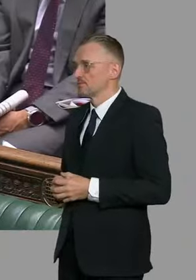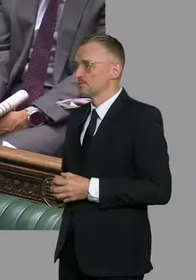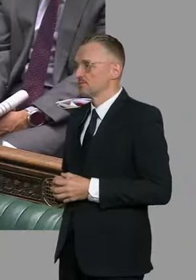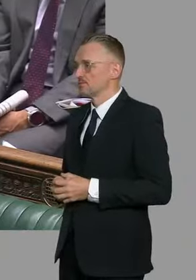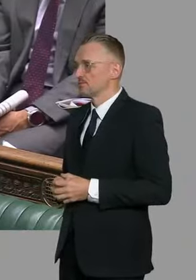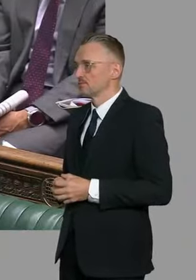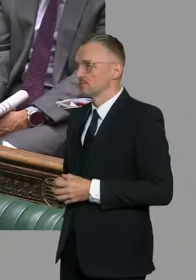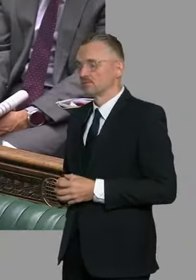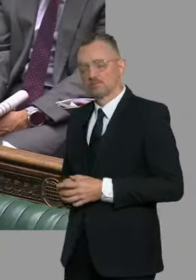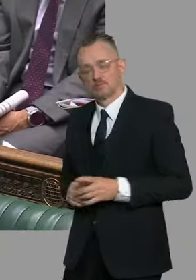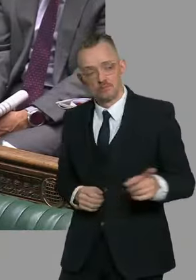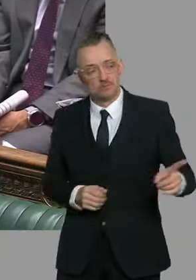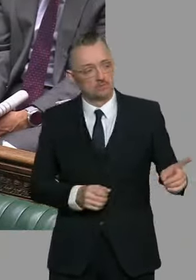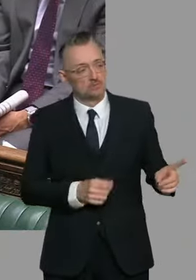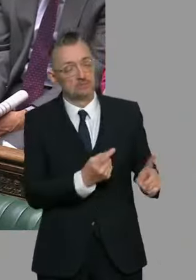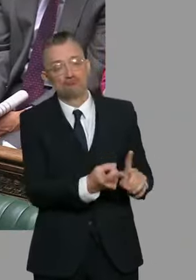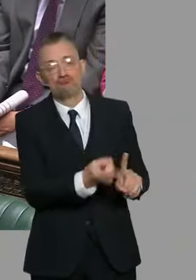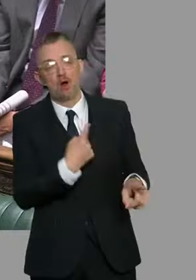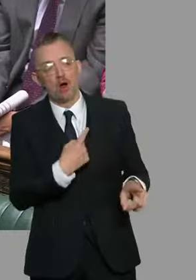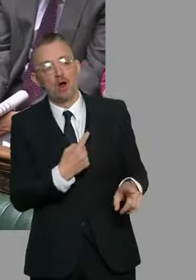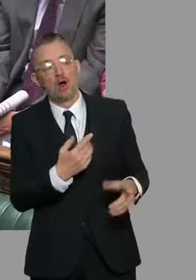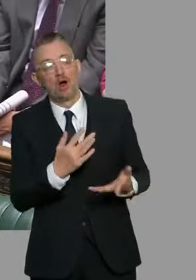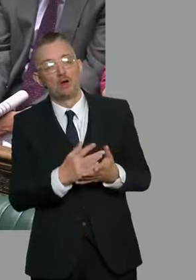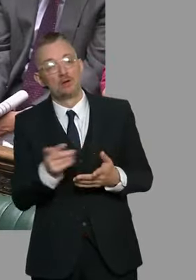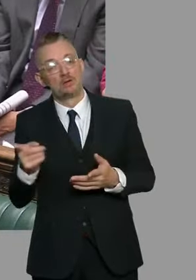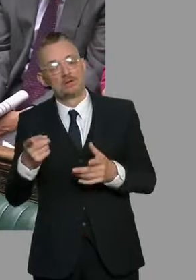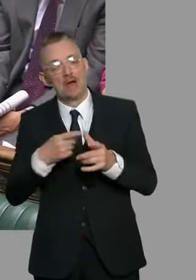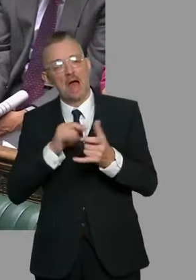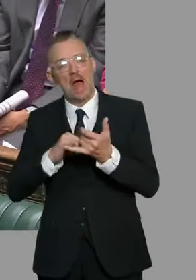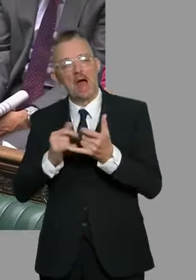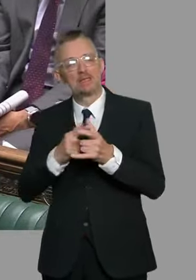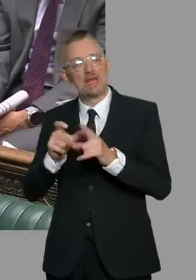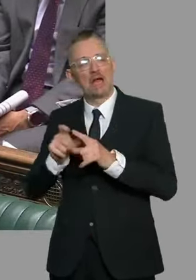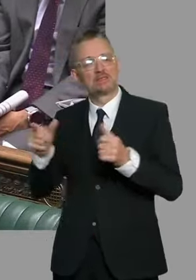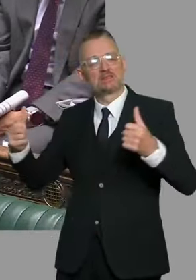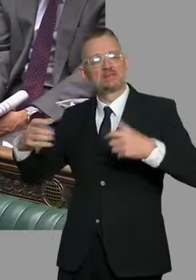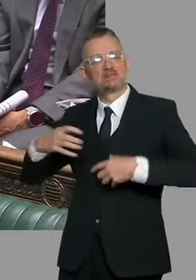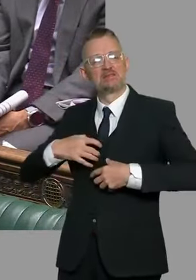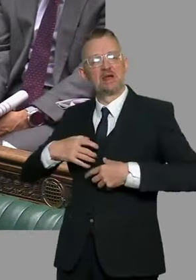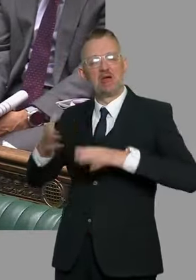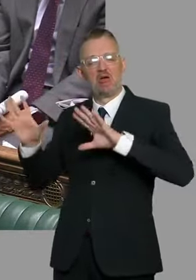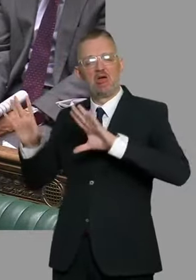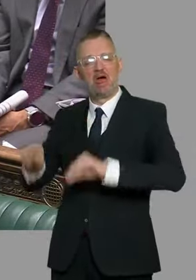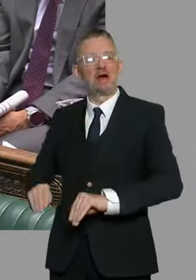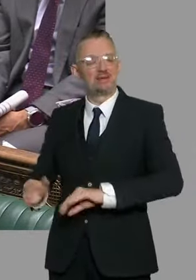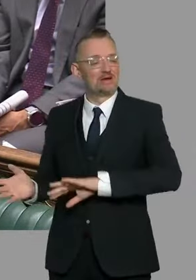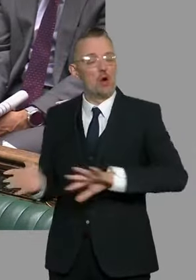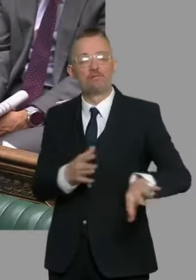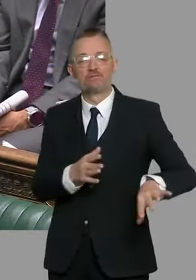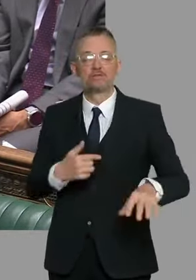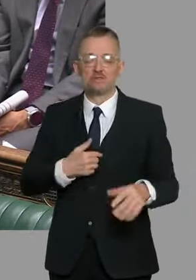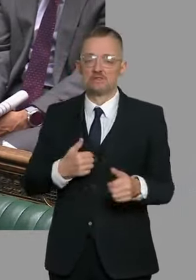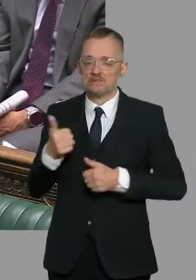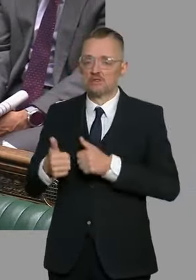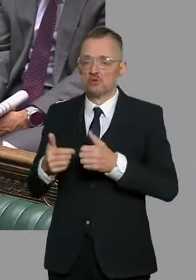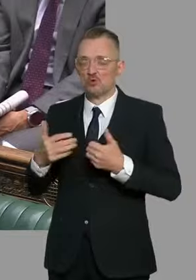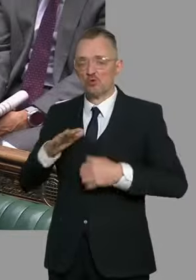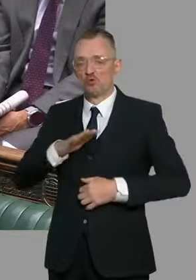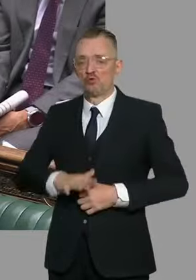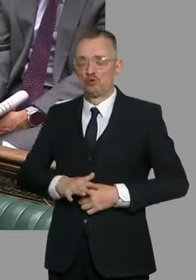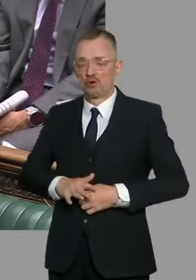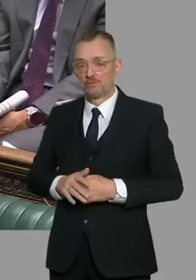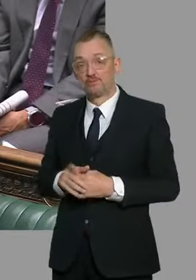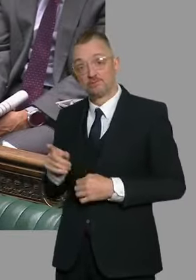of Assad and the hope now for the Syrian people. Mr. Speaker, since it returned to Labour control under Mayor Chris